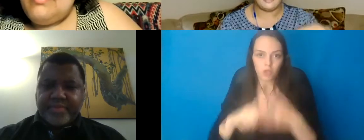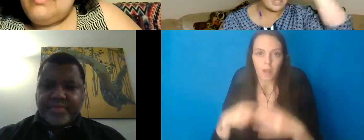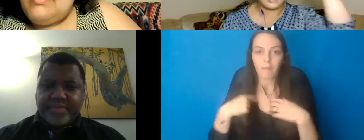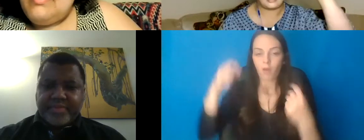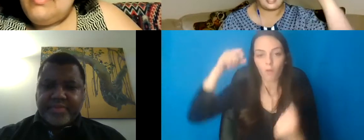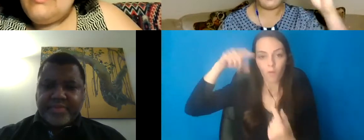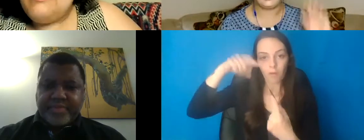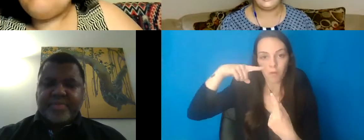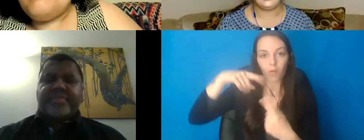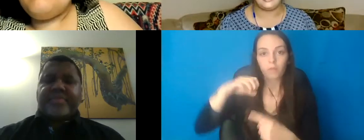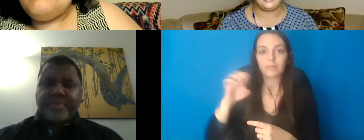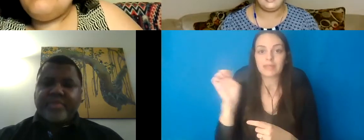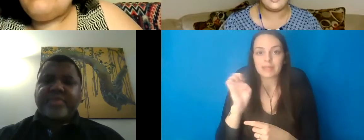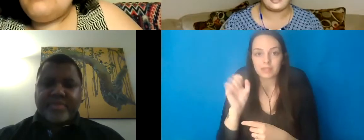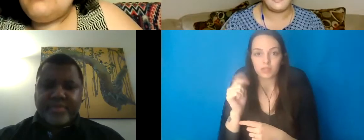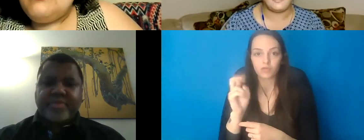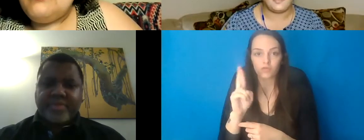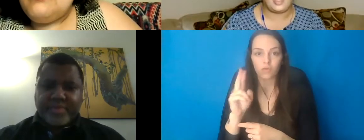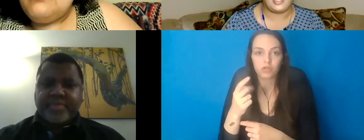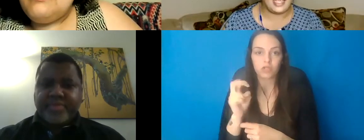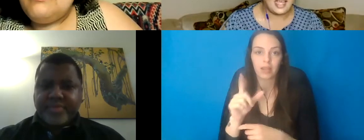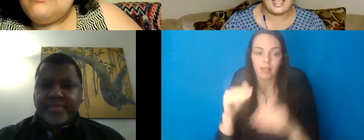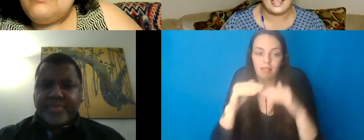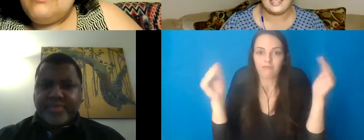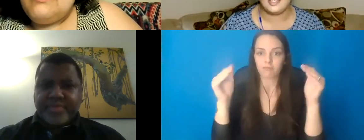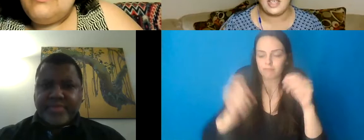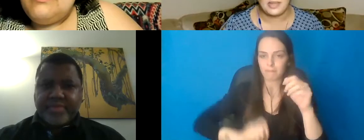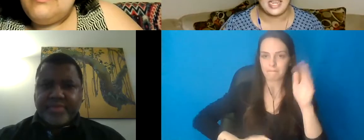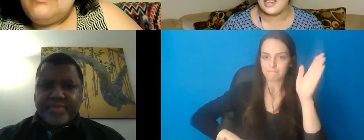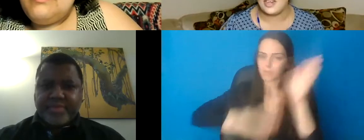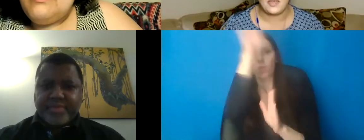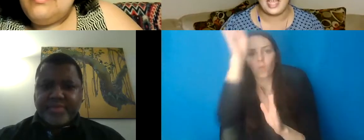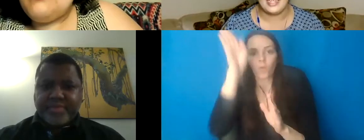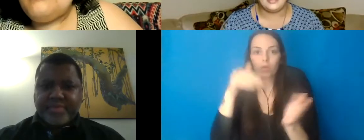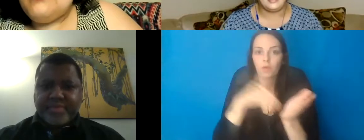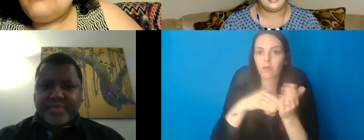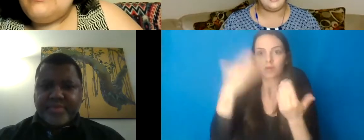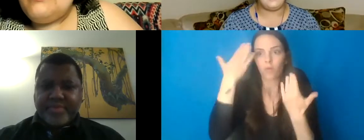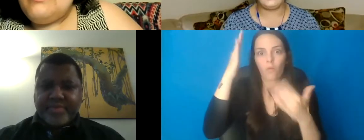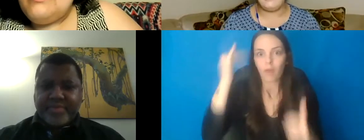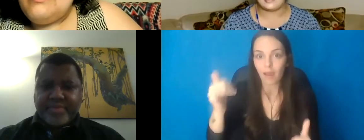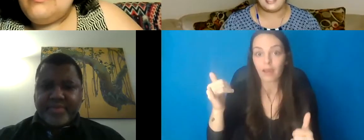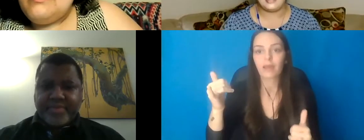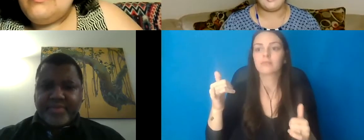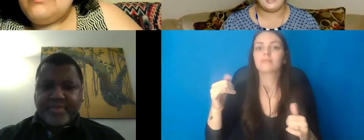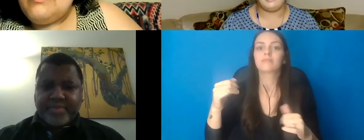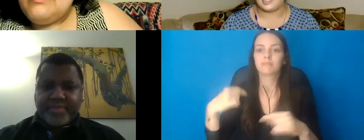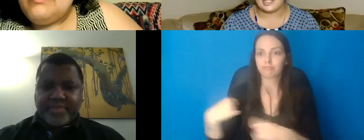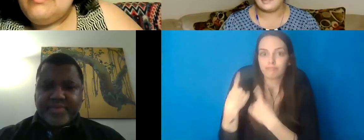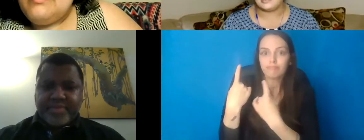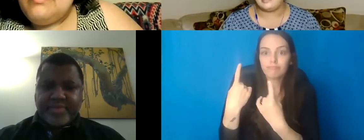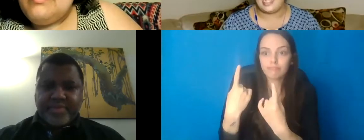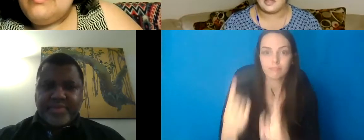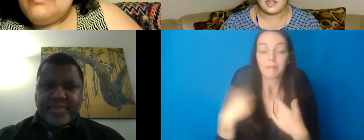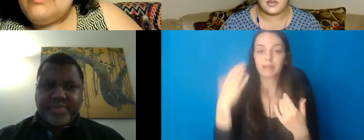levels skyrocketed, and they didn't understand why. And that until that moment, I didn't know that. And it's funny because I had so many blood works. I was in the